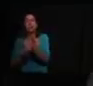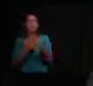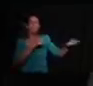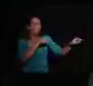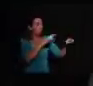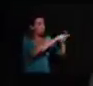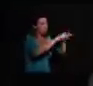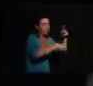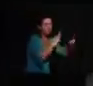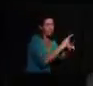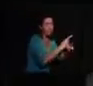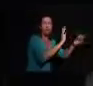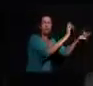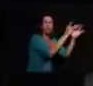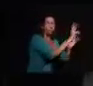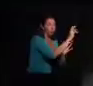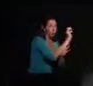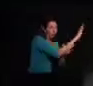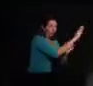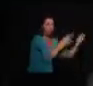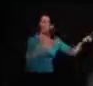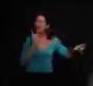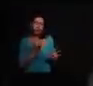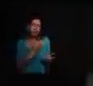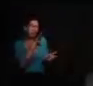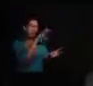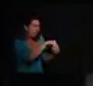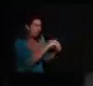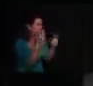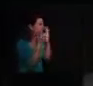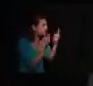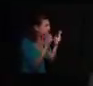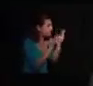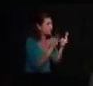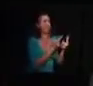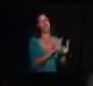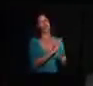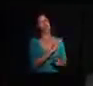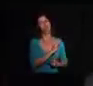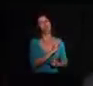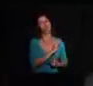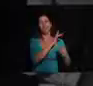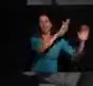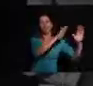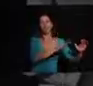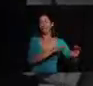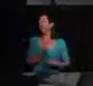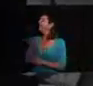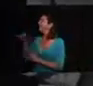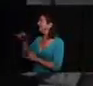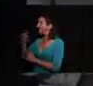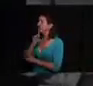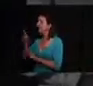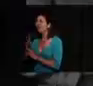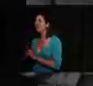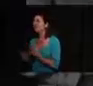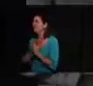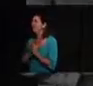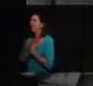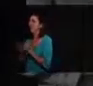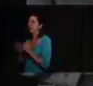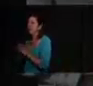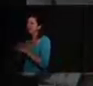their businesses, and I always like to get involved and see what people have come up with. Sure. And it's very cool. It is, isn't it? It's very, very inspiring. Yeah. Well, thank you